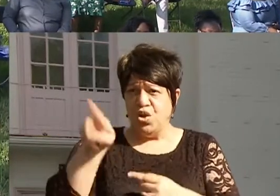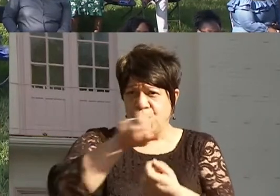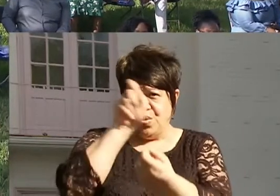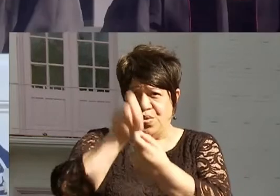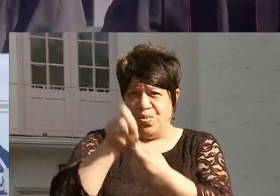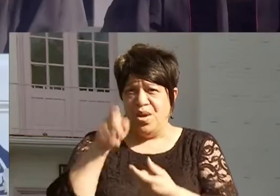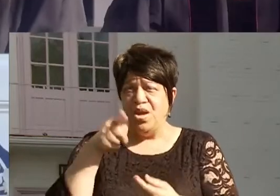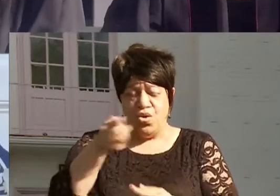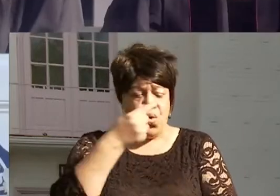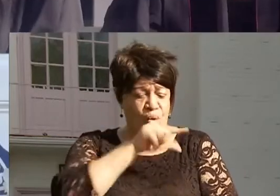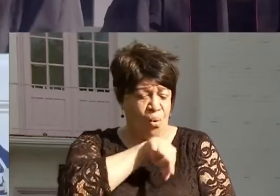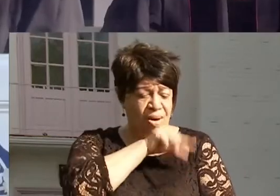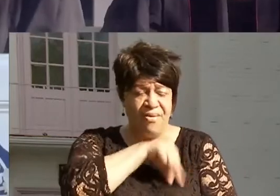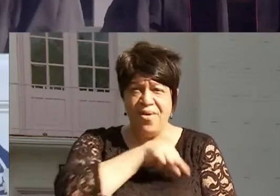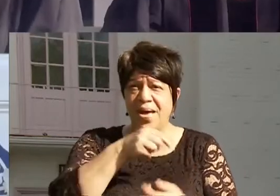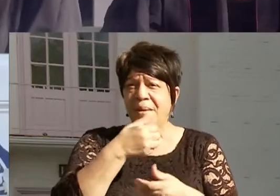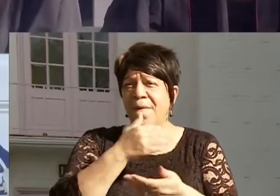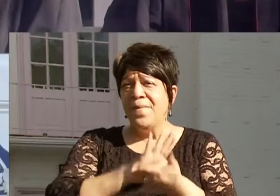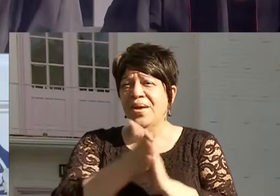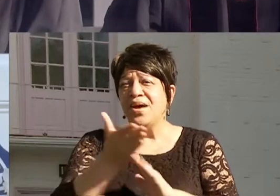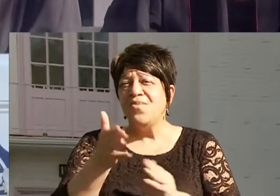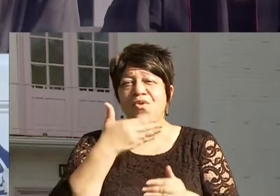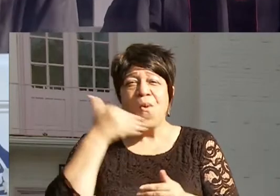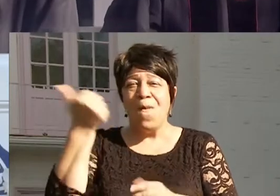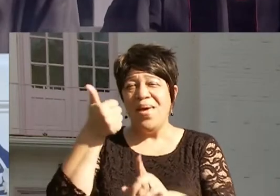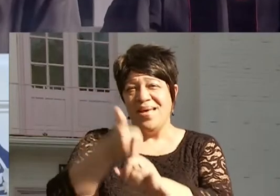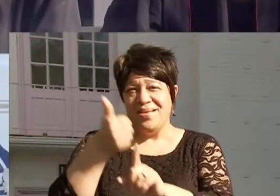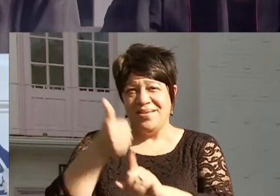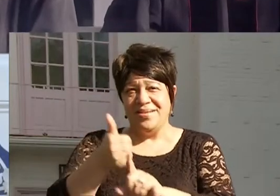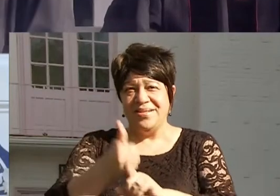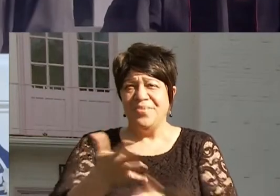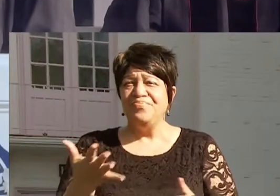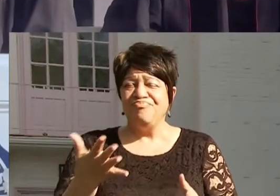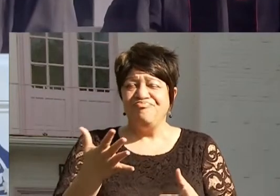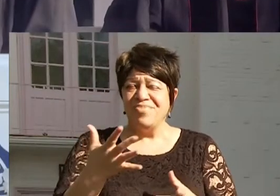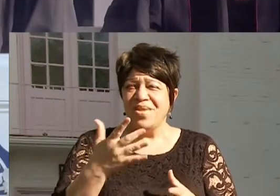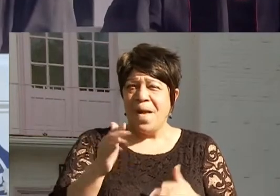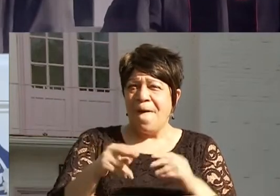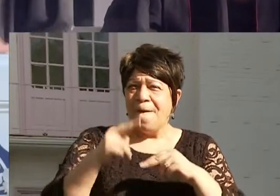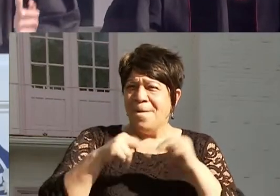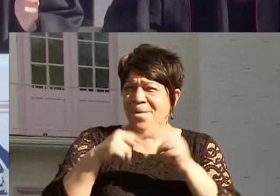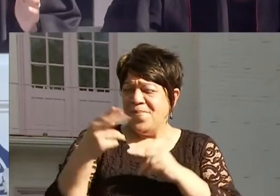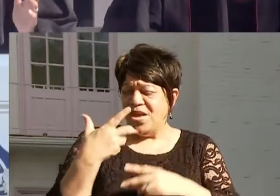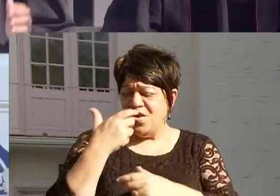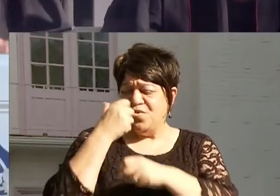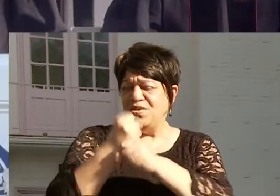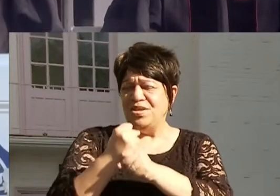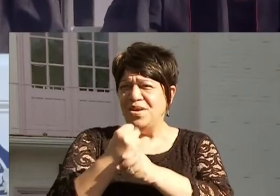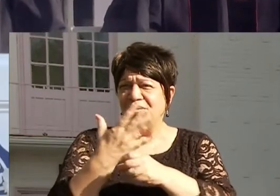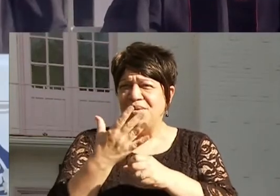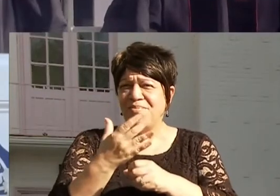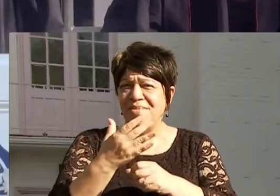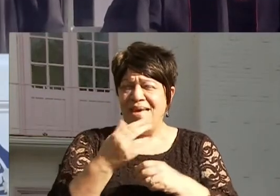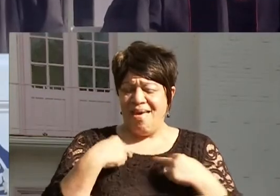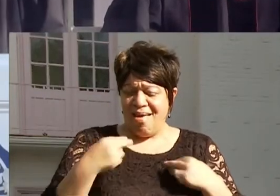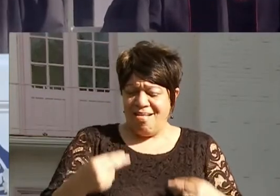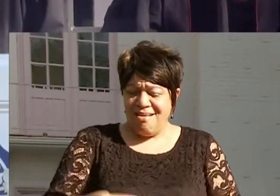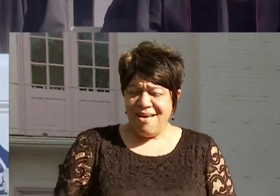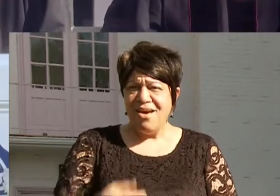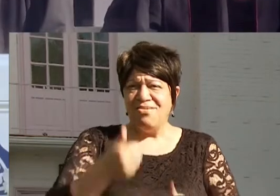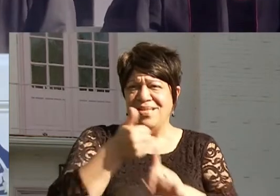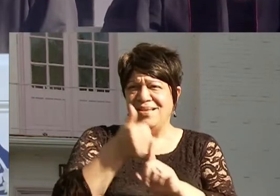you qualified to be your best self, full of self-confidence and self-determination and a healthy sense of